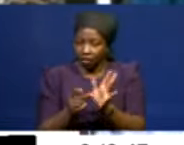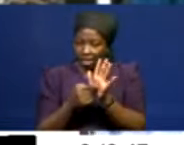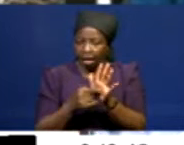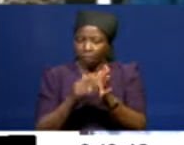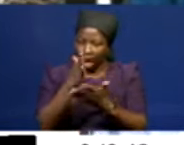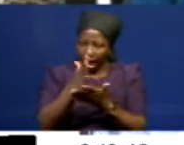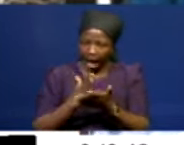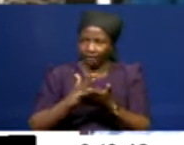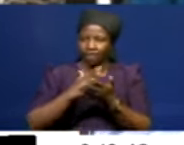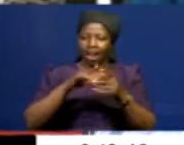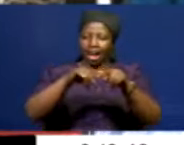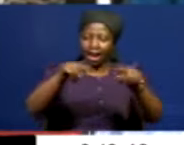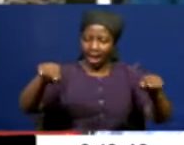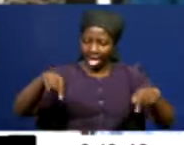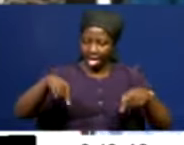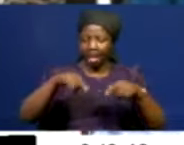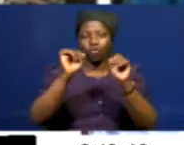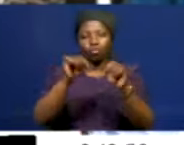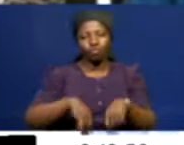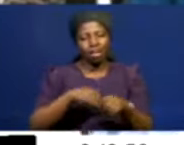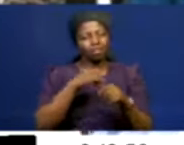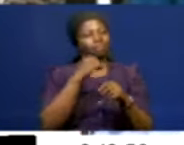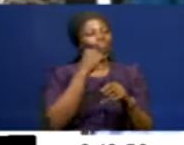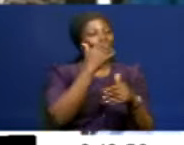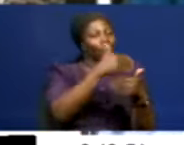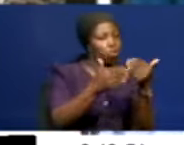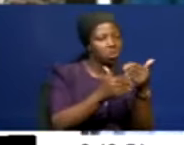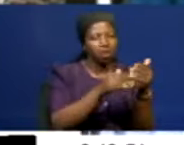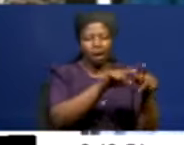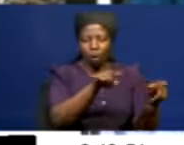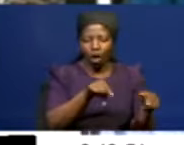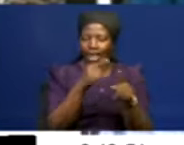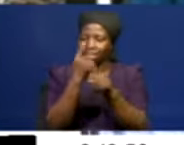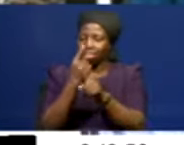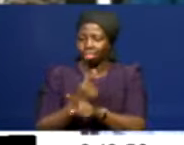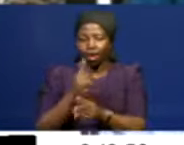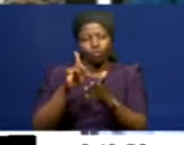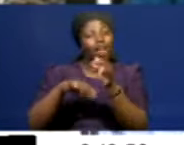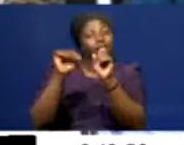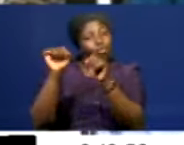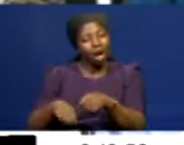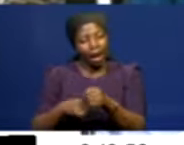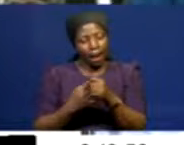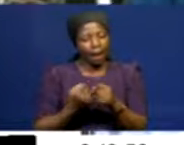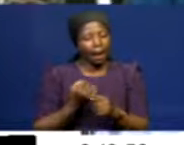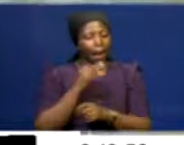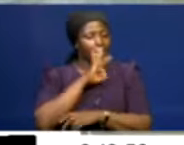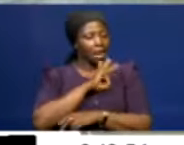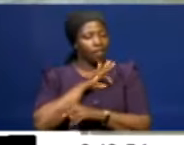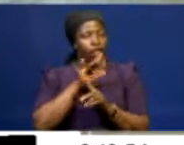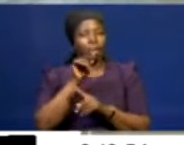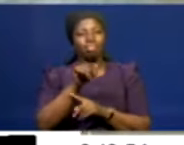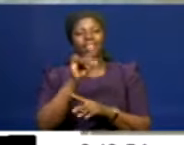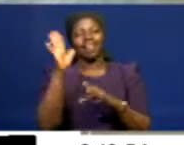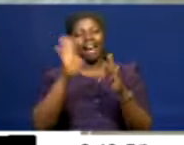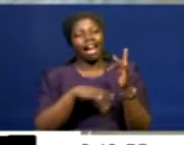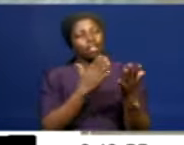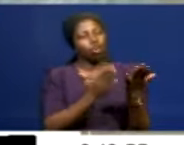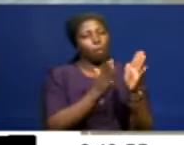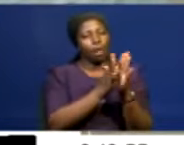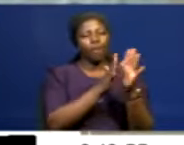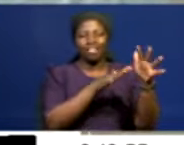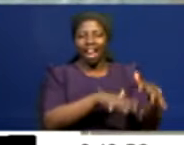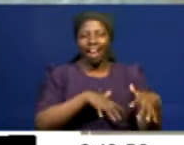ponds. What you can produce in that, you cannot compare with what you can do in agriculture per se. However, Migori